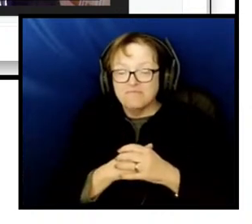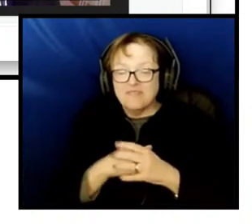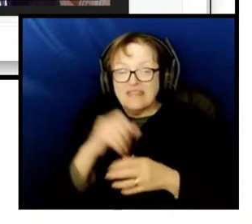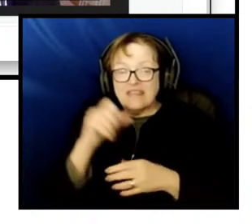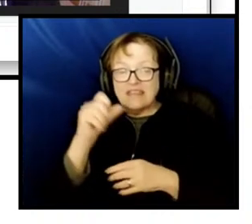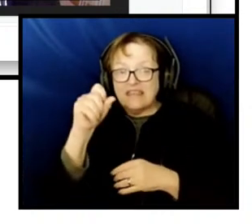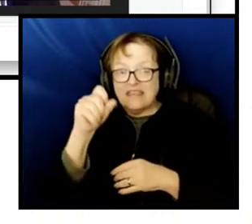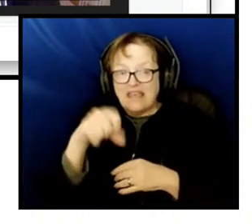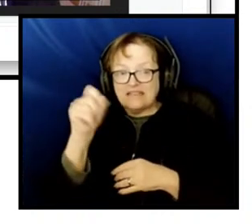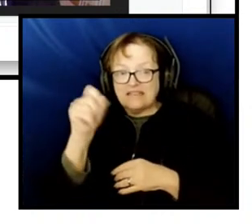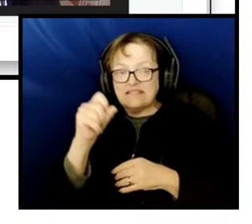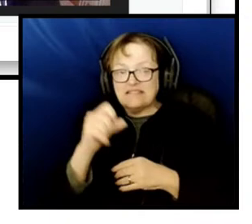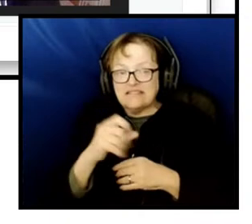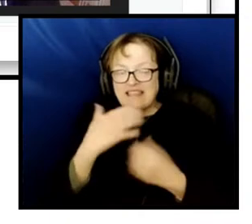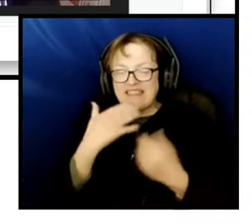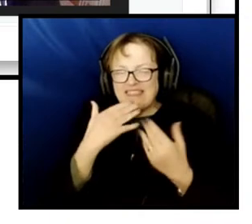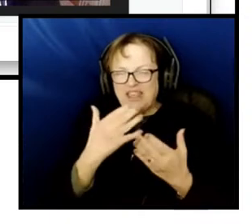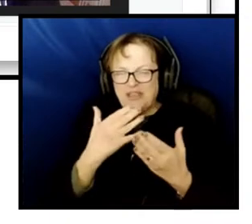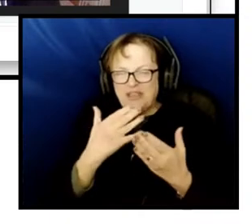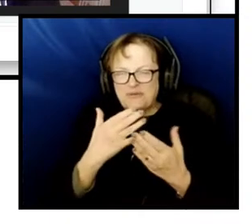Yes, thank you.